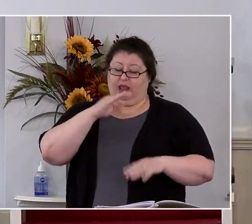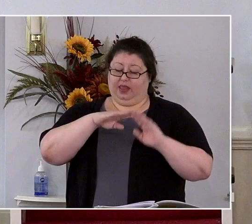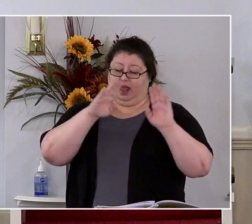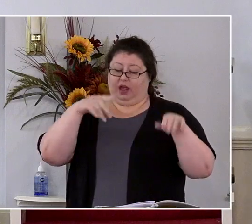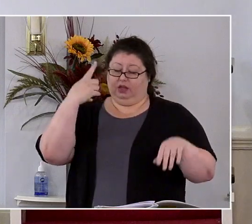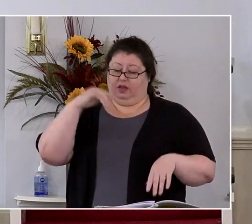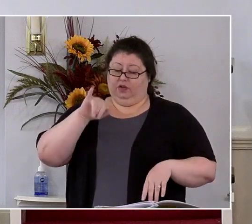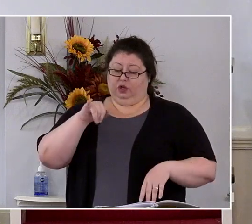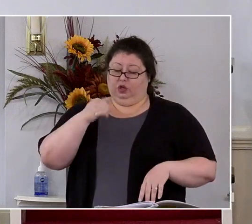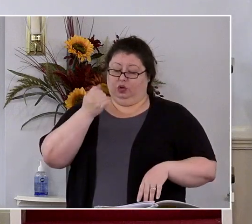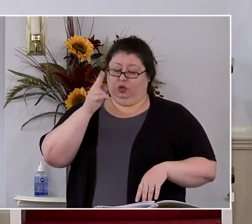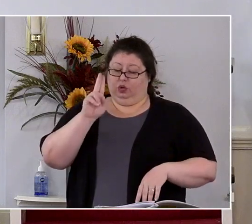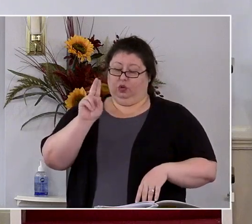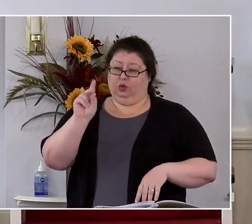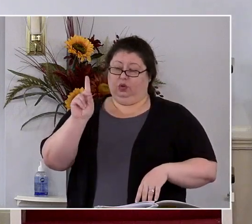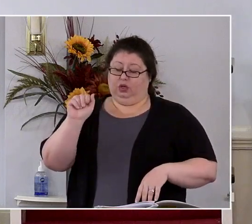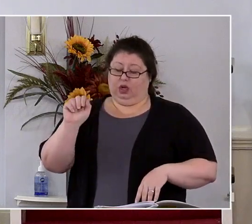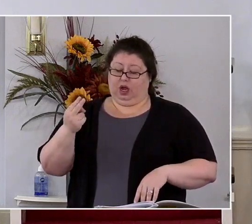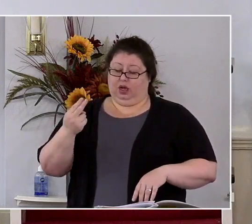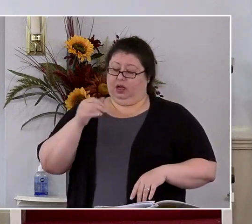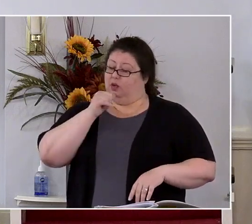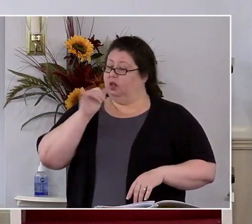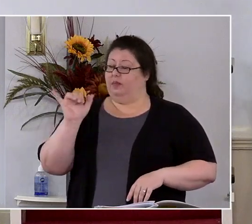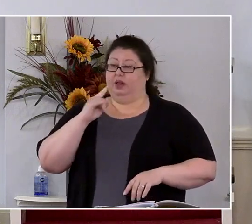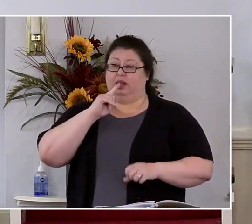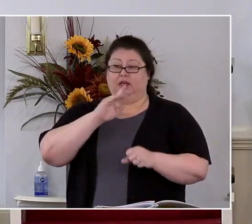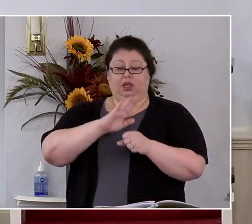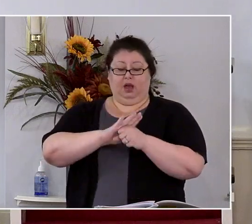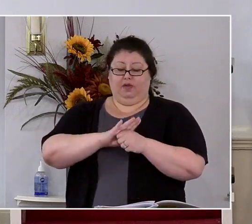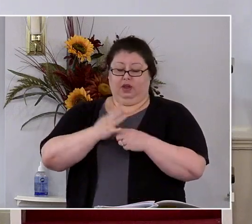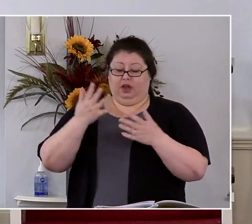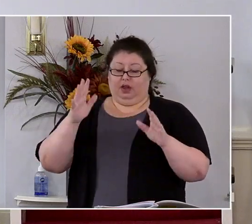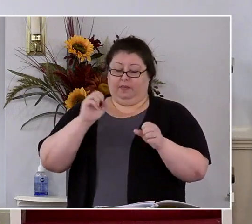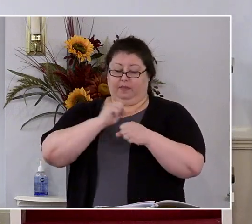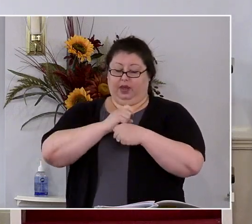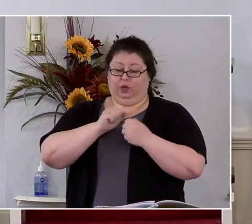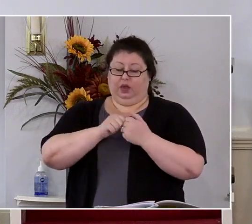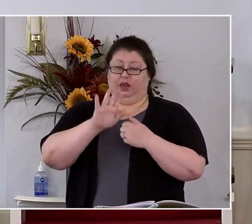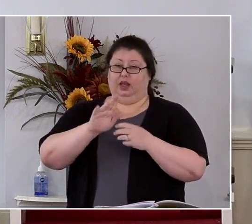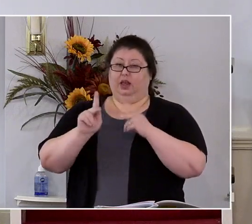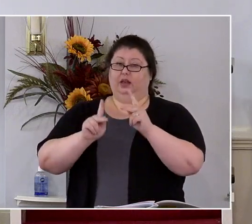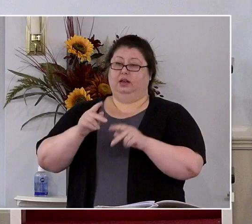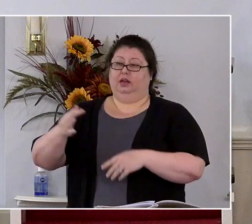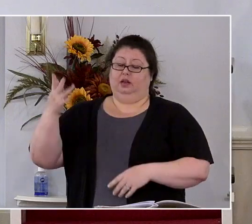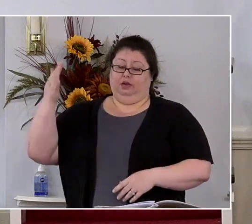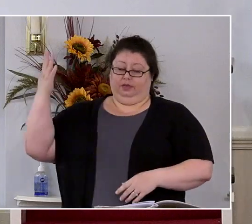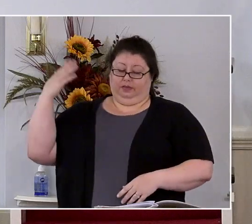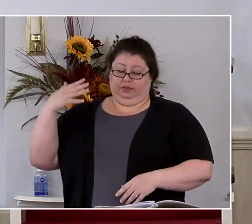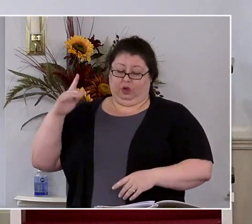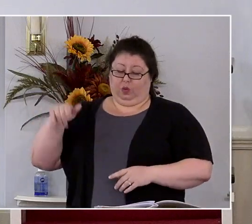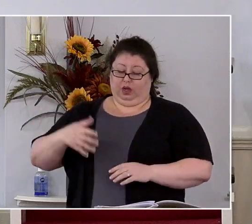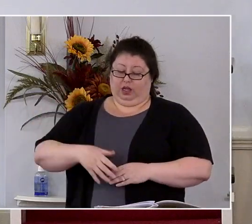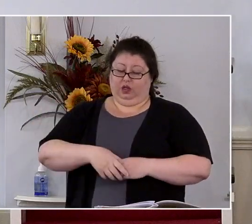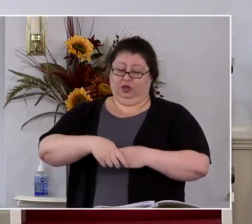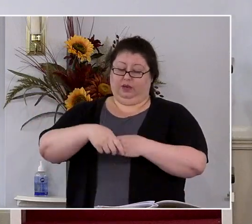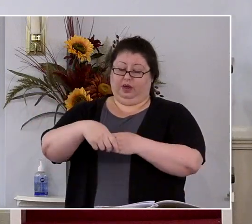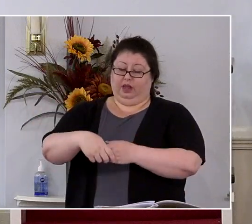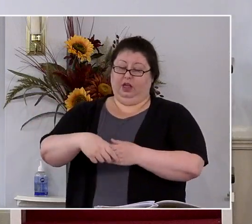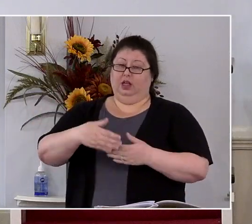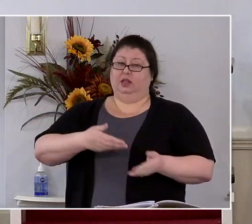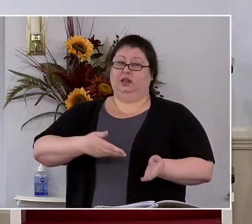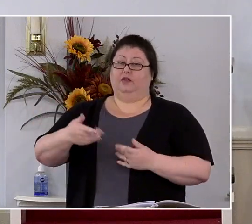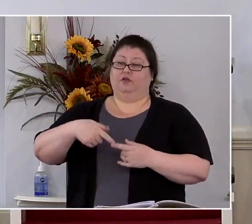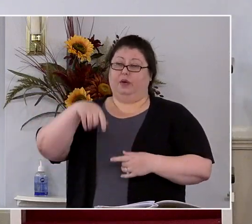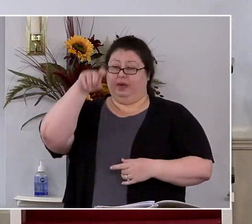Judah. It will not be like the covenant that I made with their ancestors when I took them by the hand to bring them out